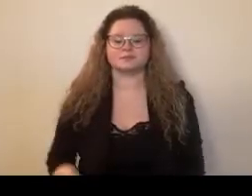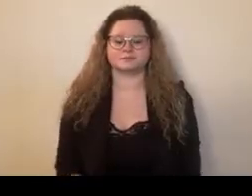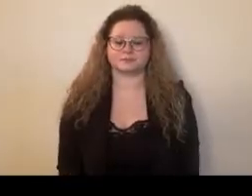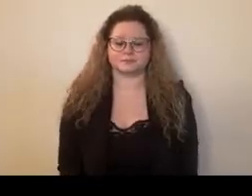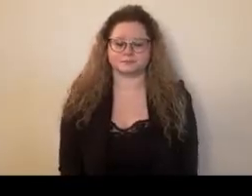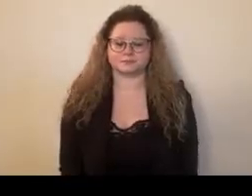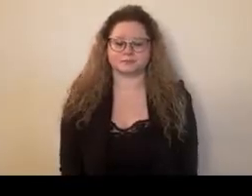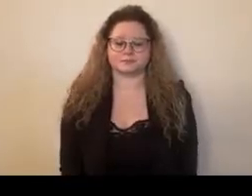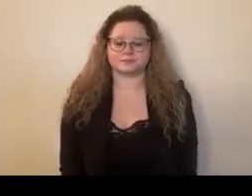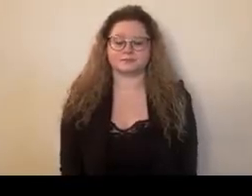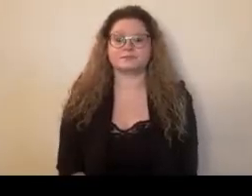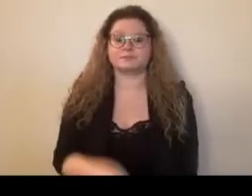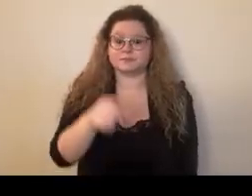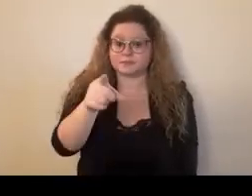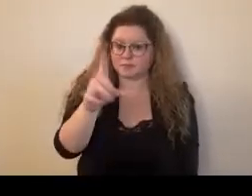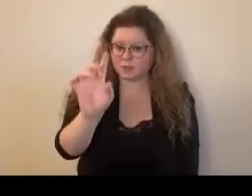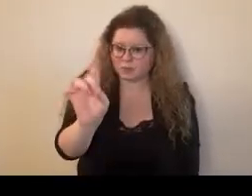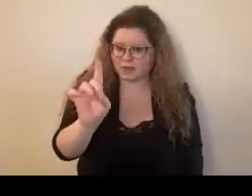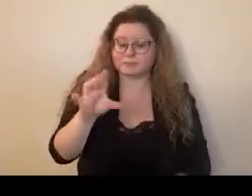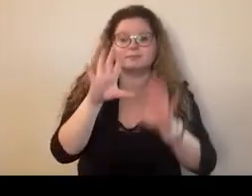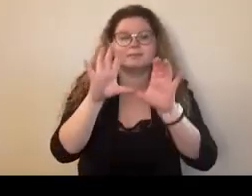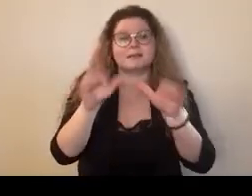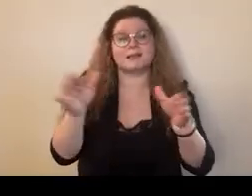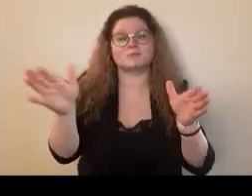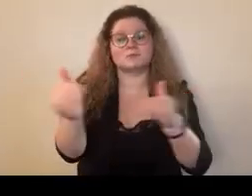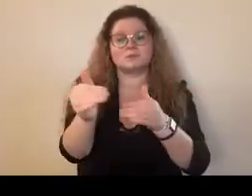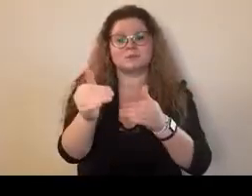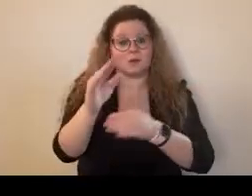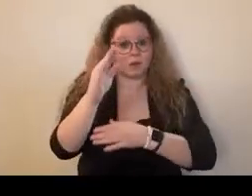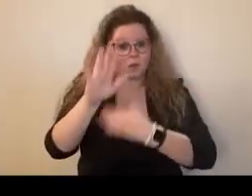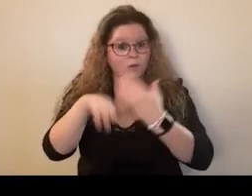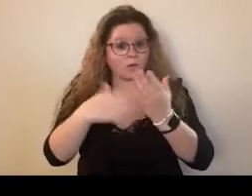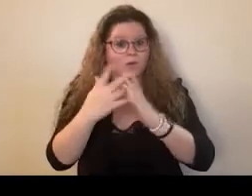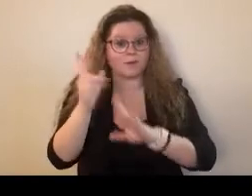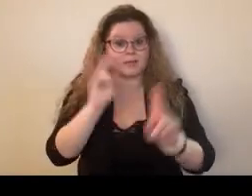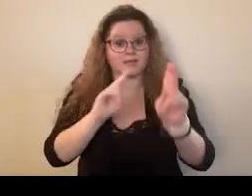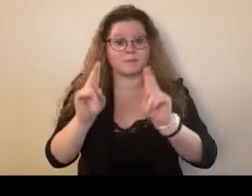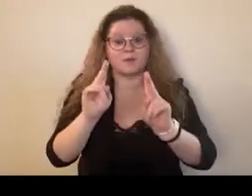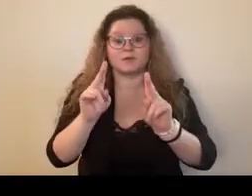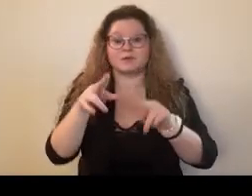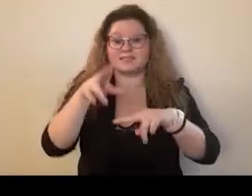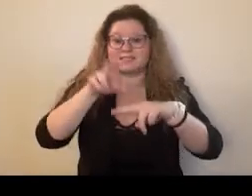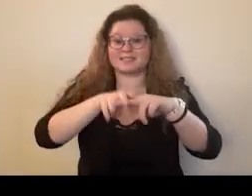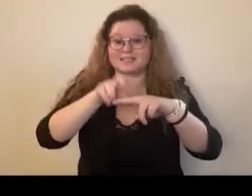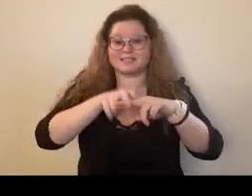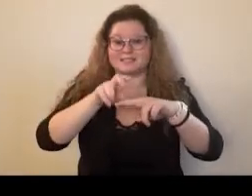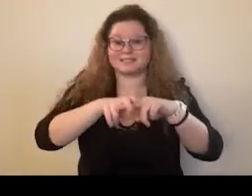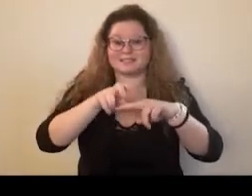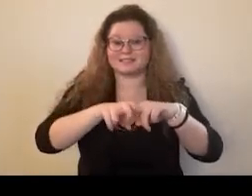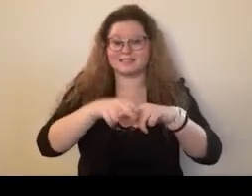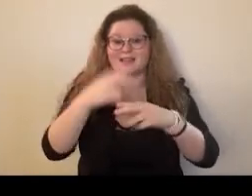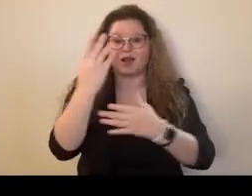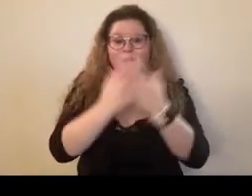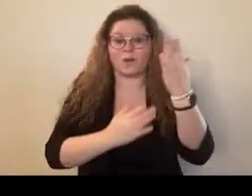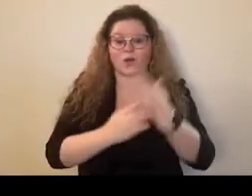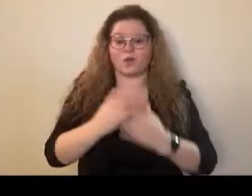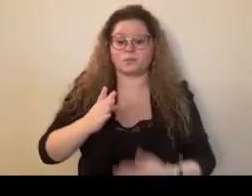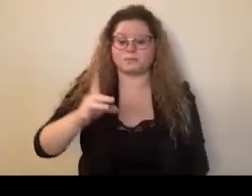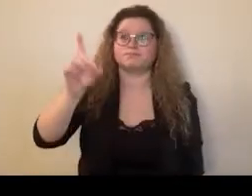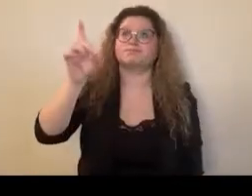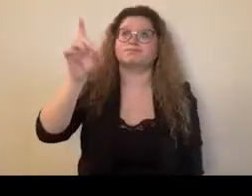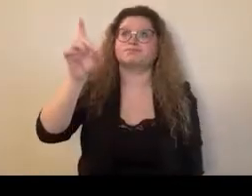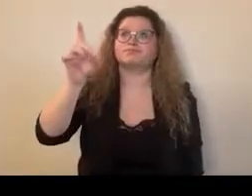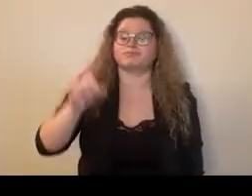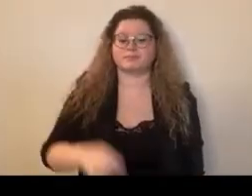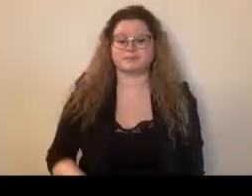photograph is taken in a classroom, and all the members are seated with their arms pointing to the ceiling. The